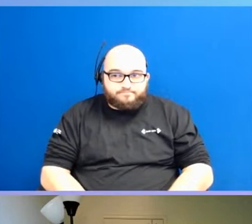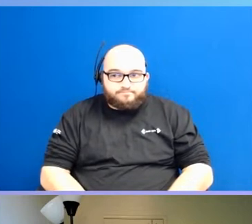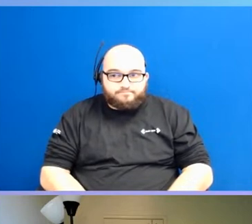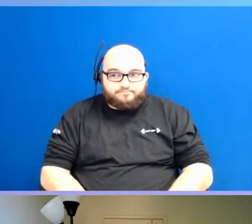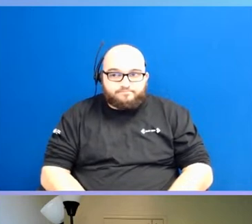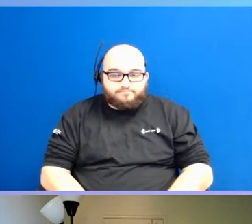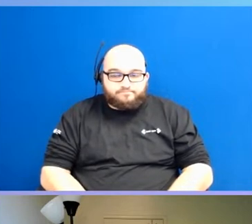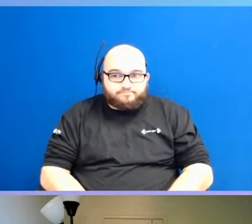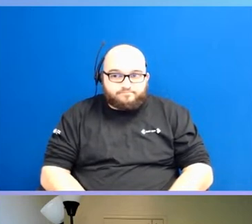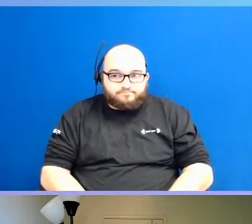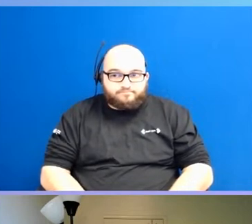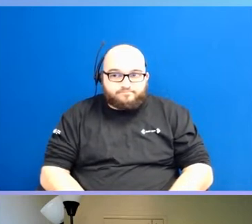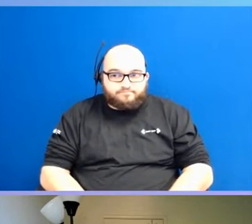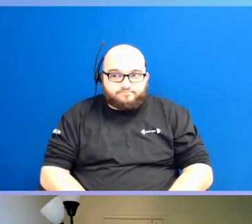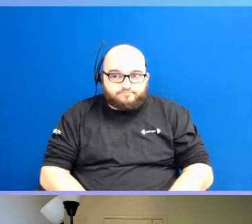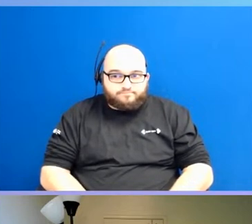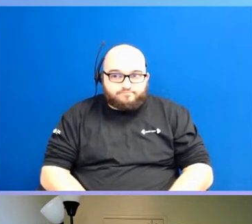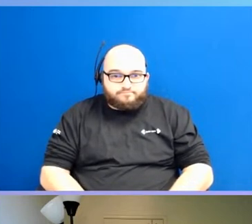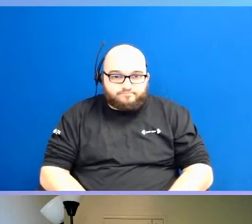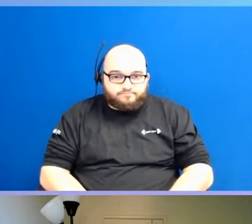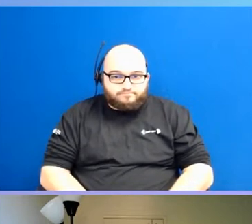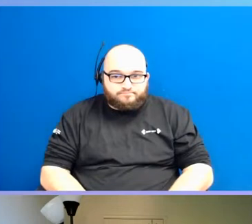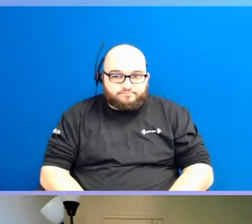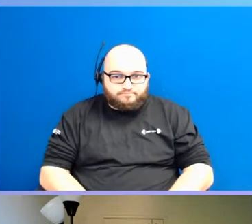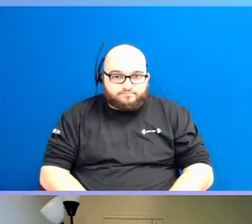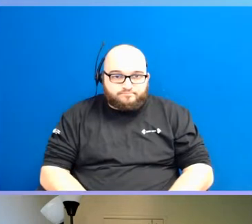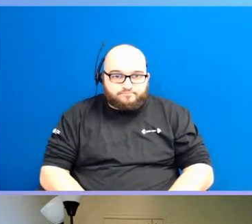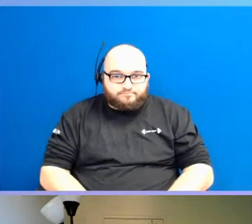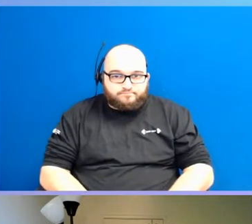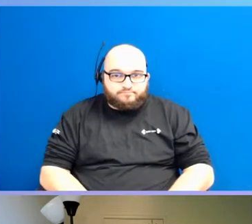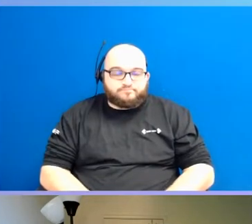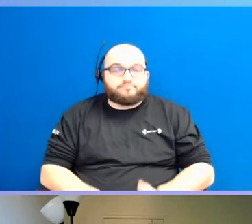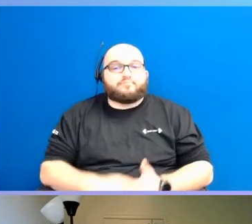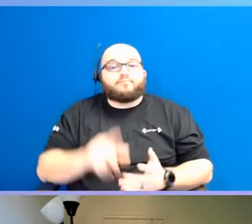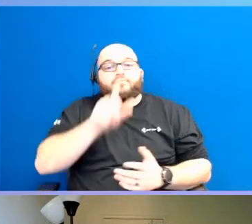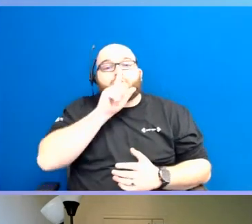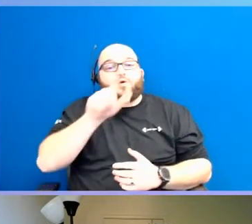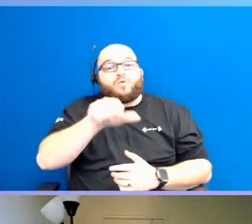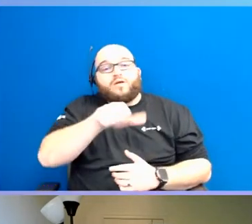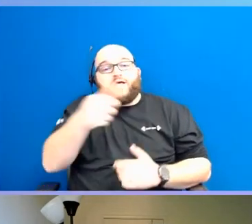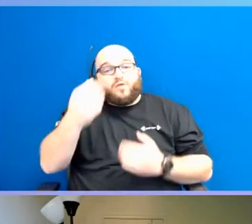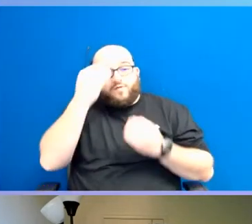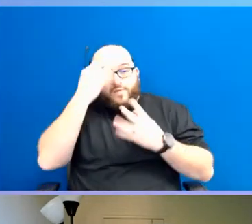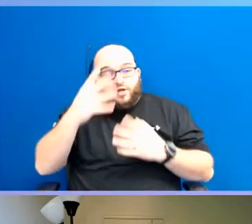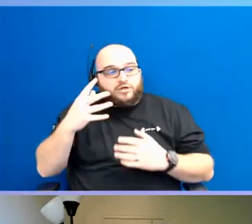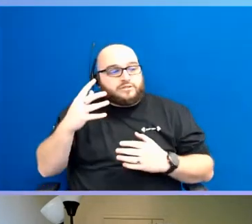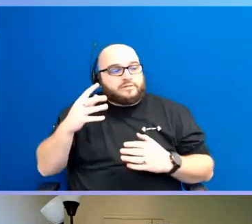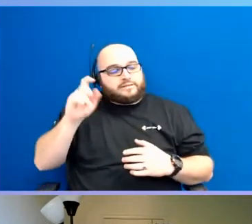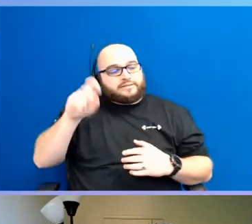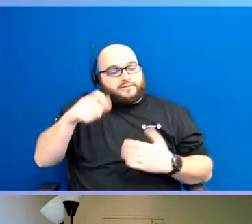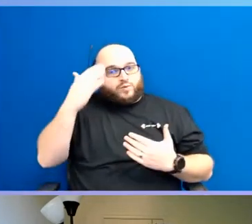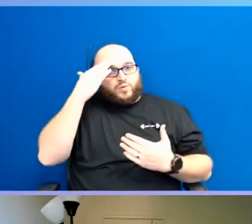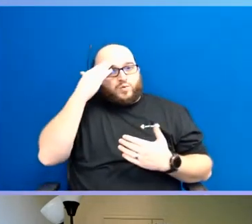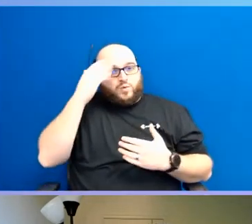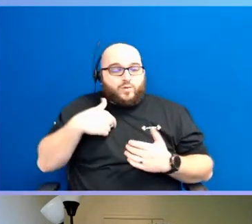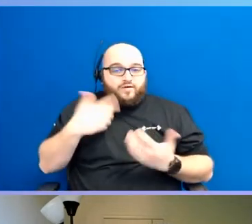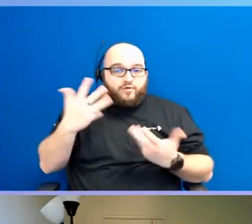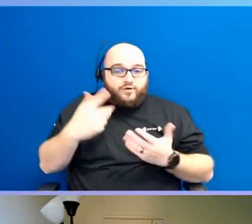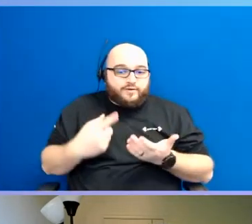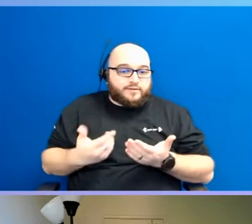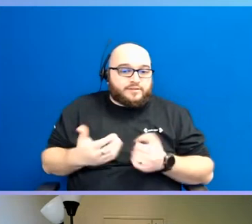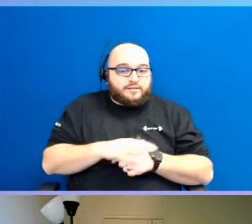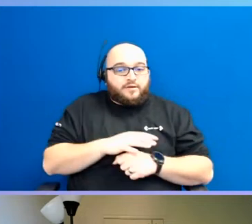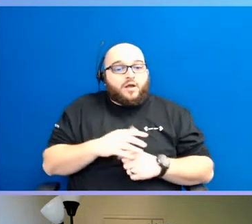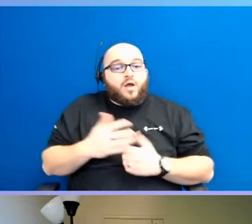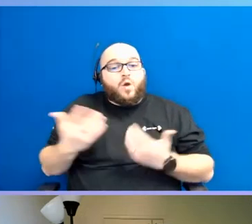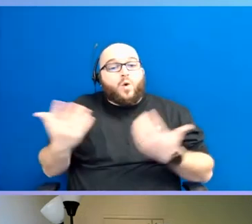Okay. And trying to go to my, there are other details worth knowing. We've covered prompt difference. Does the image match